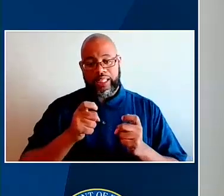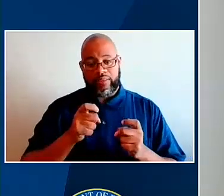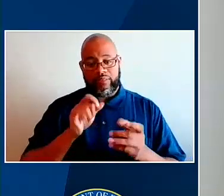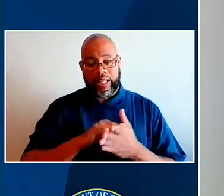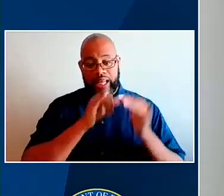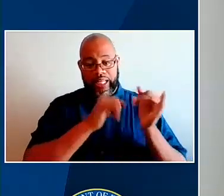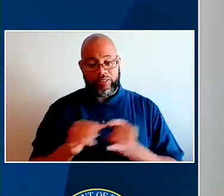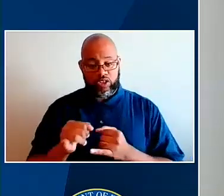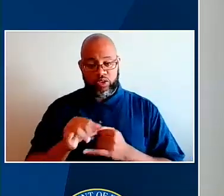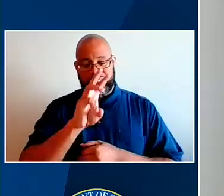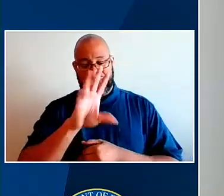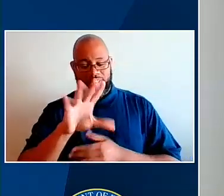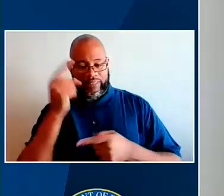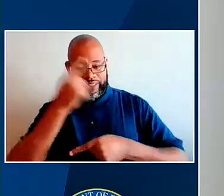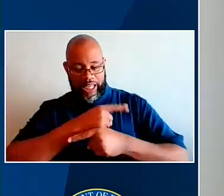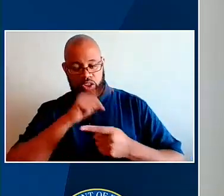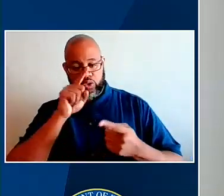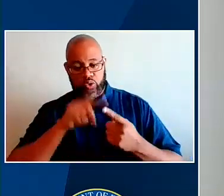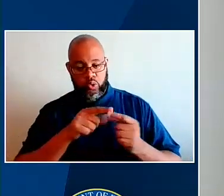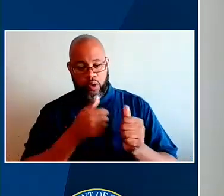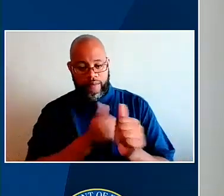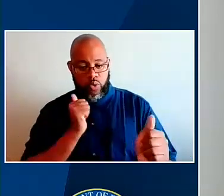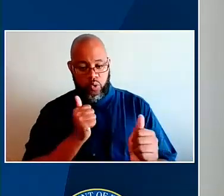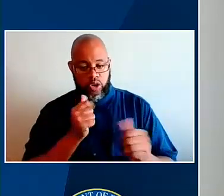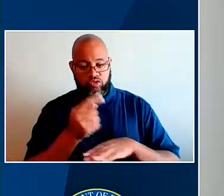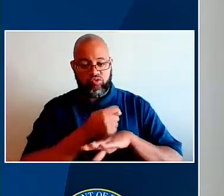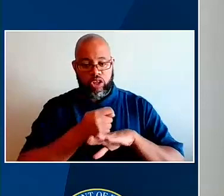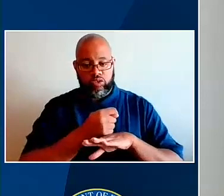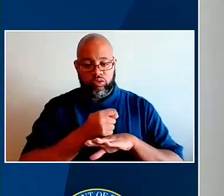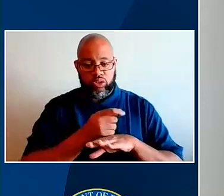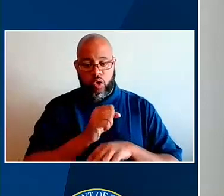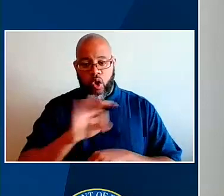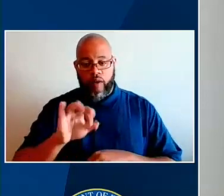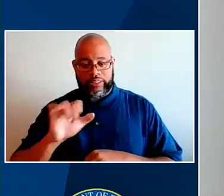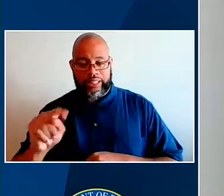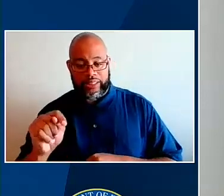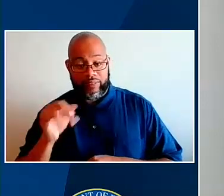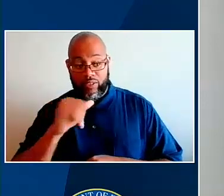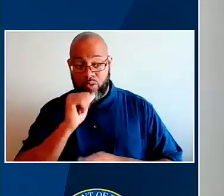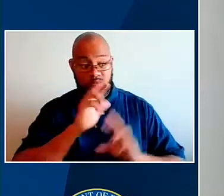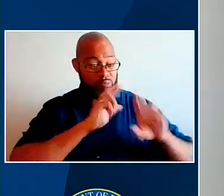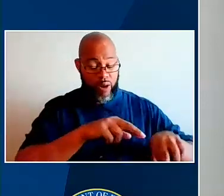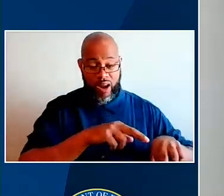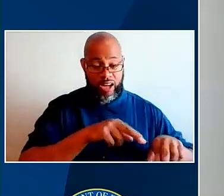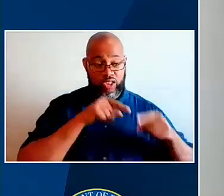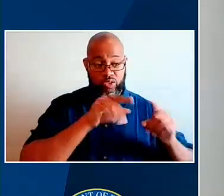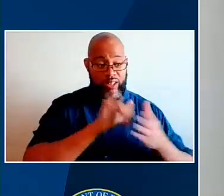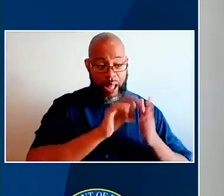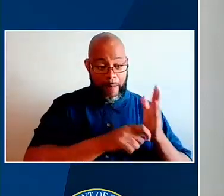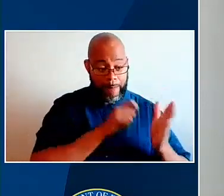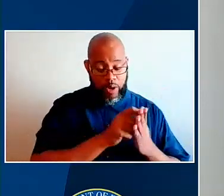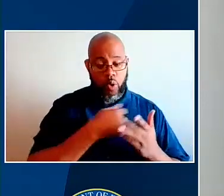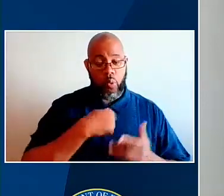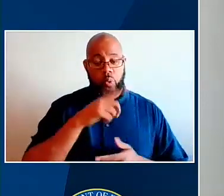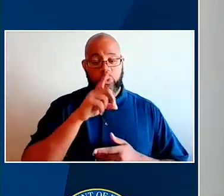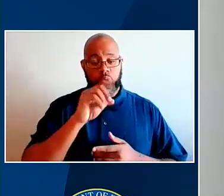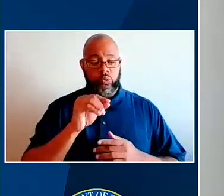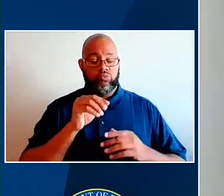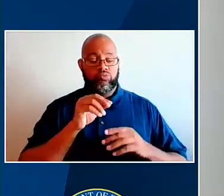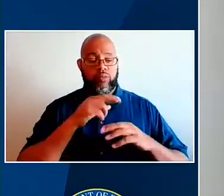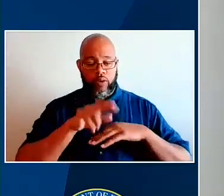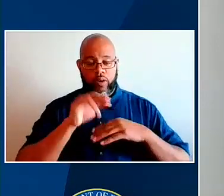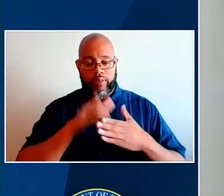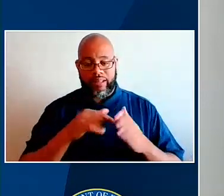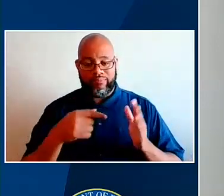individual 65 days to avoid treasury offset. And if they don't respond during that period, we do refer that